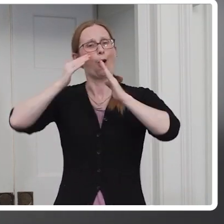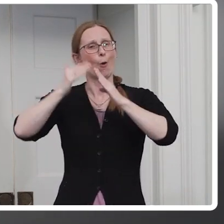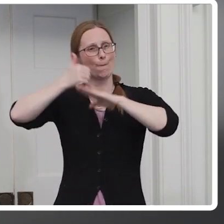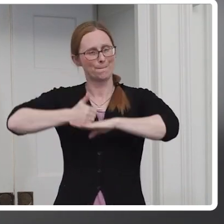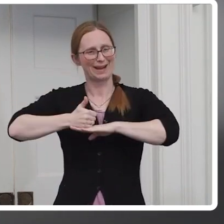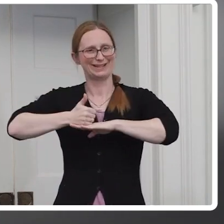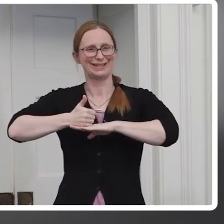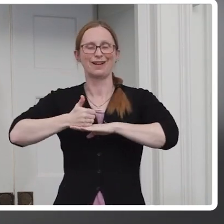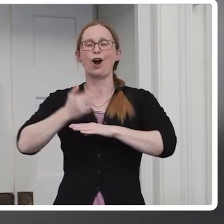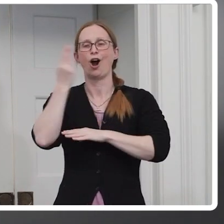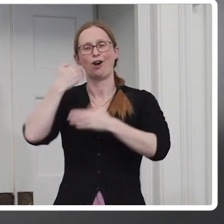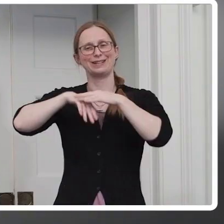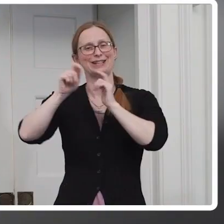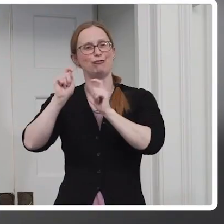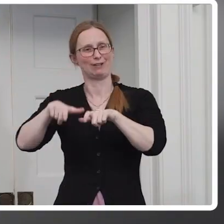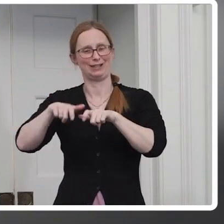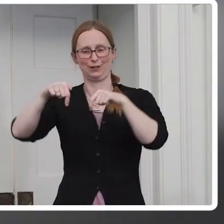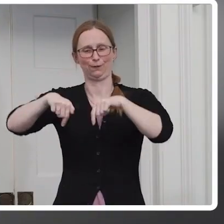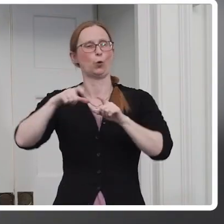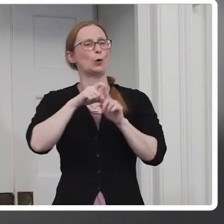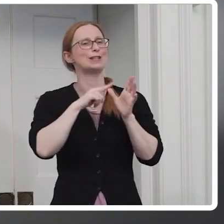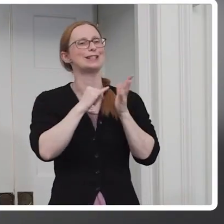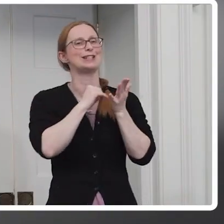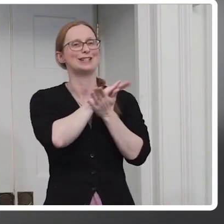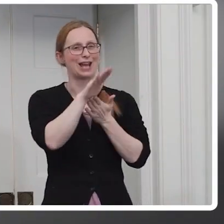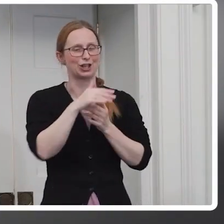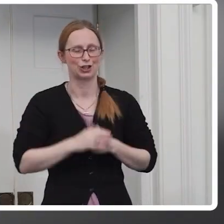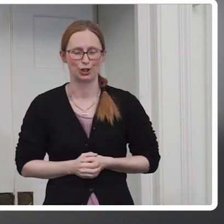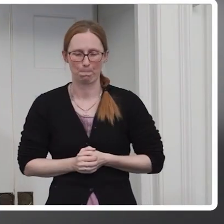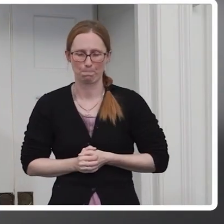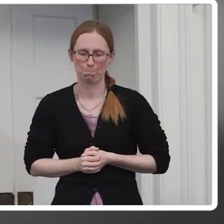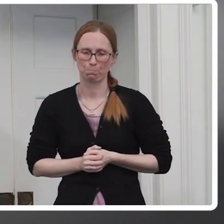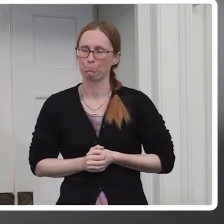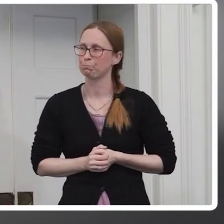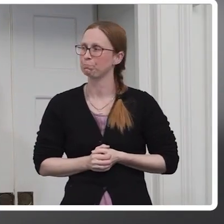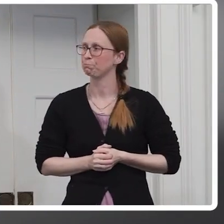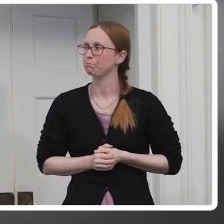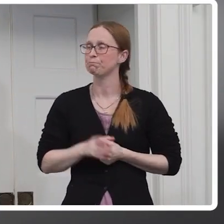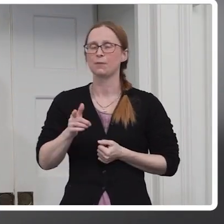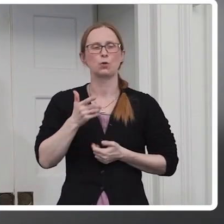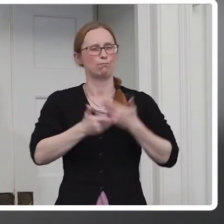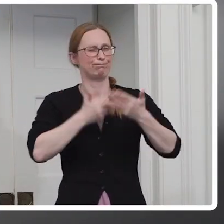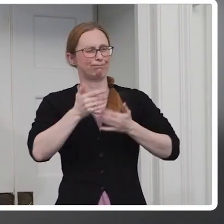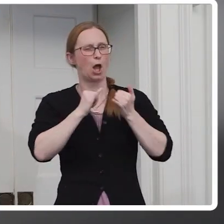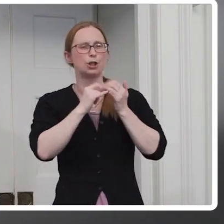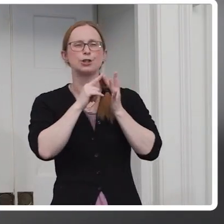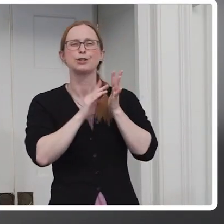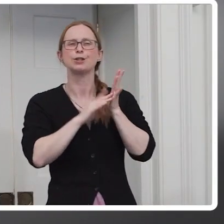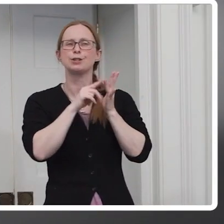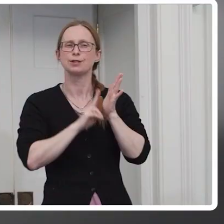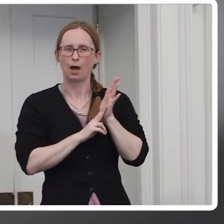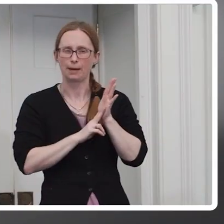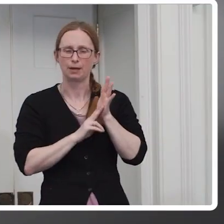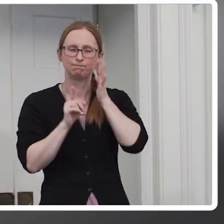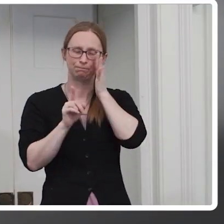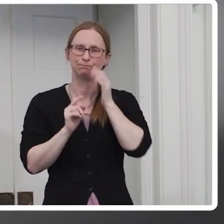practice, artist in residence with Dash. I just want to tell you a little bit about